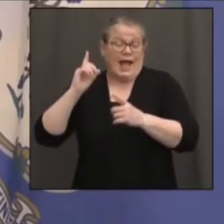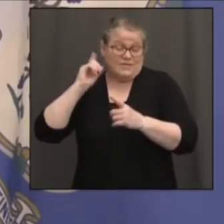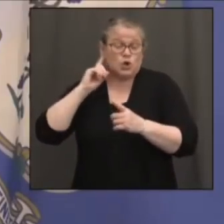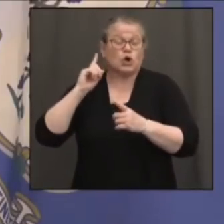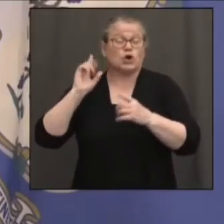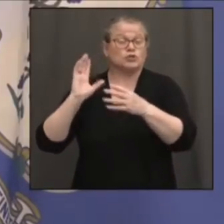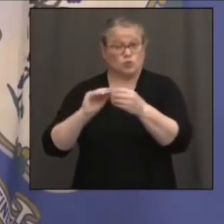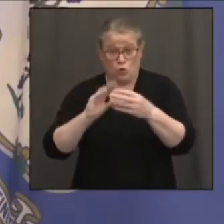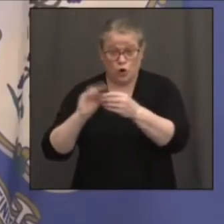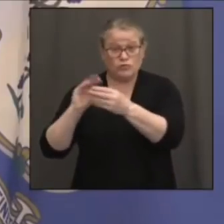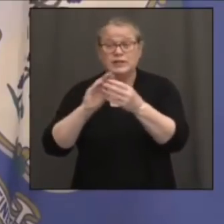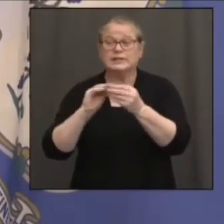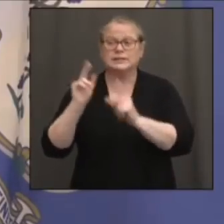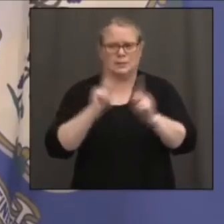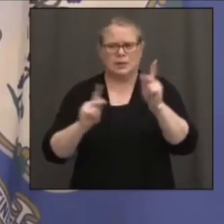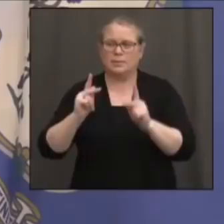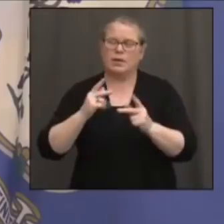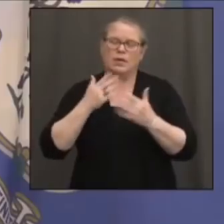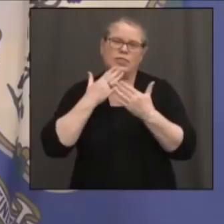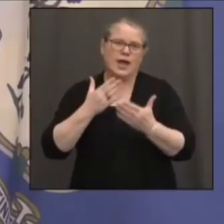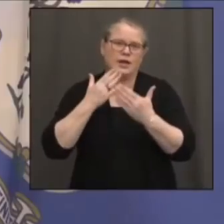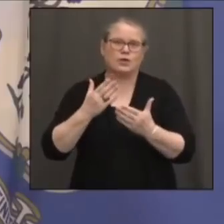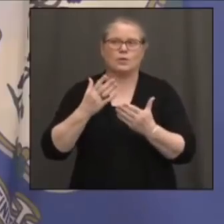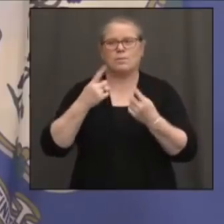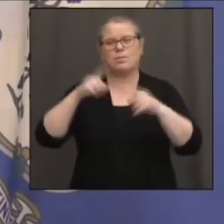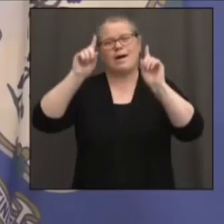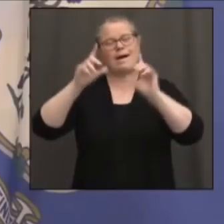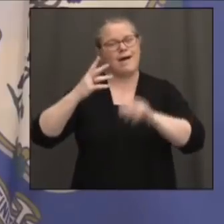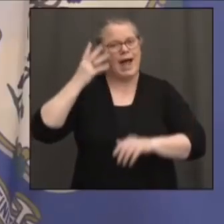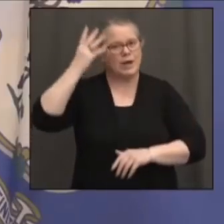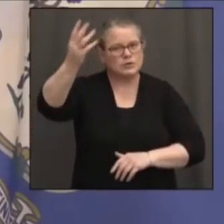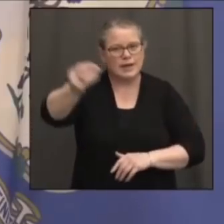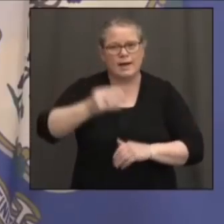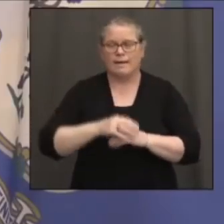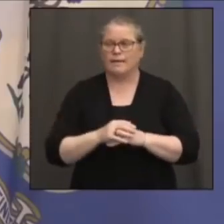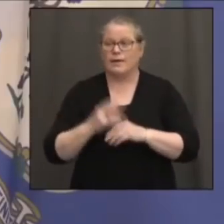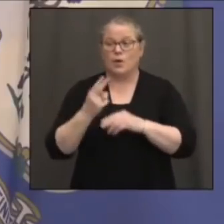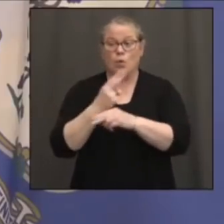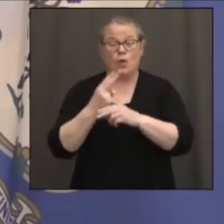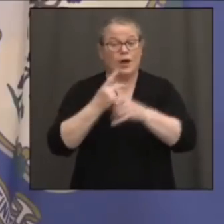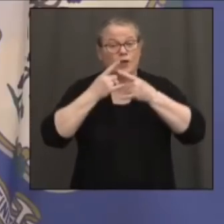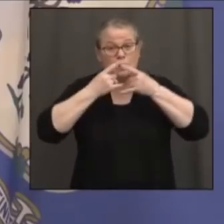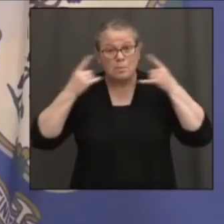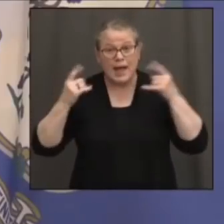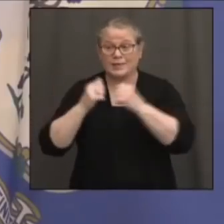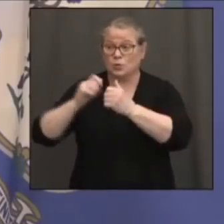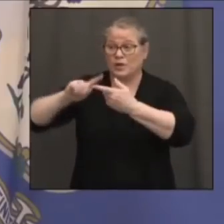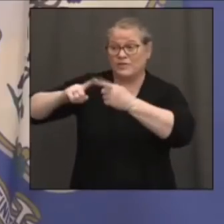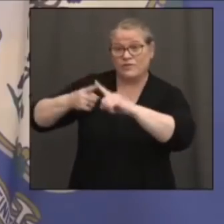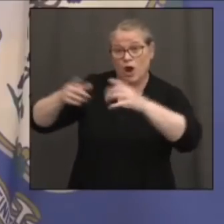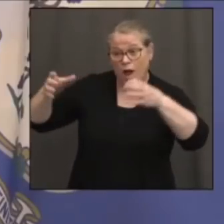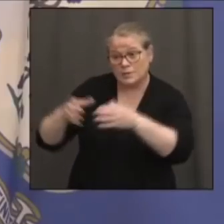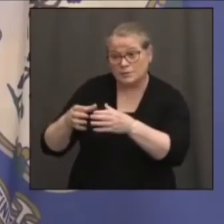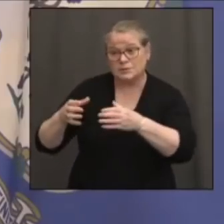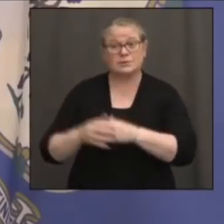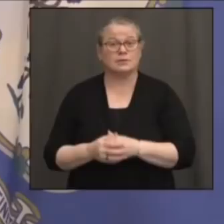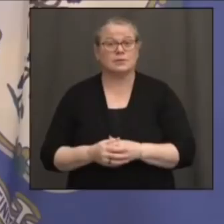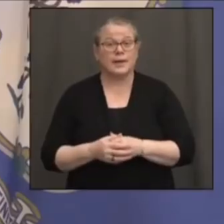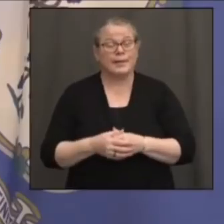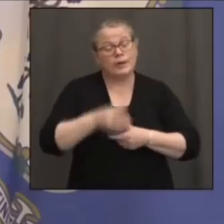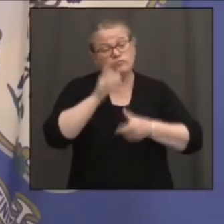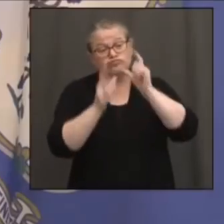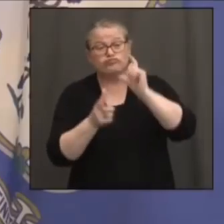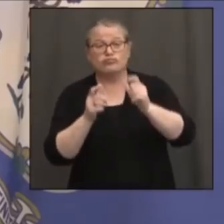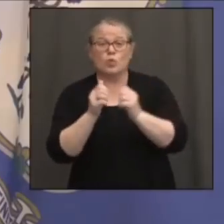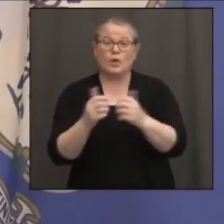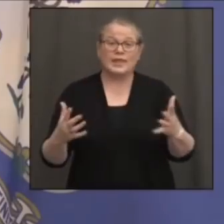be outside with a mask, as long as they were there with trusted friends. and maybe have a pop without having to have a meal. I think it was